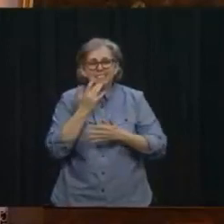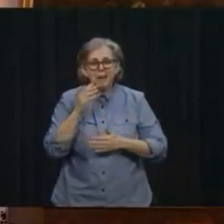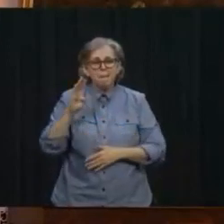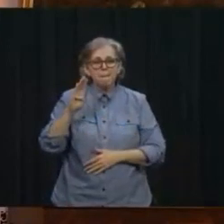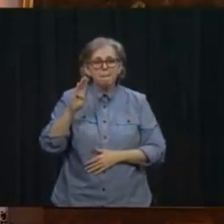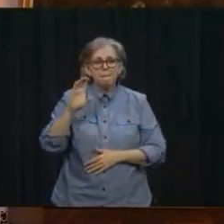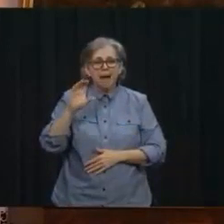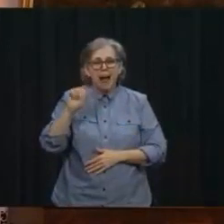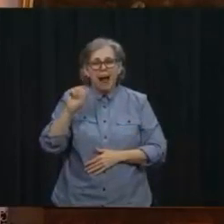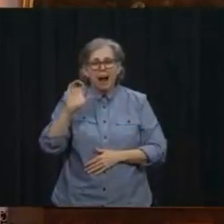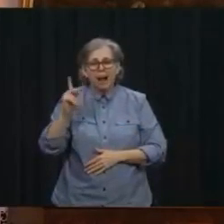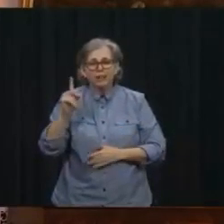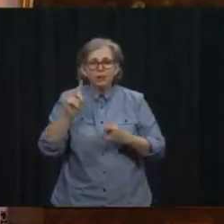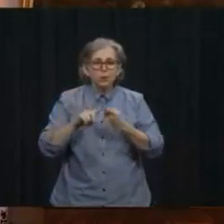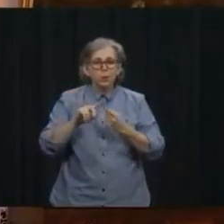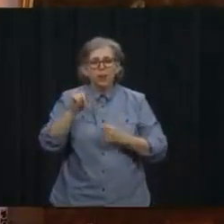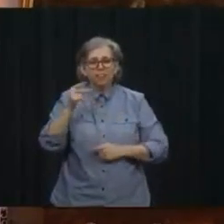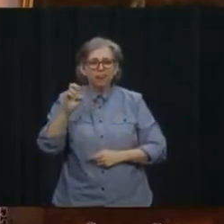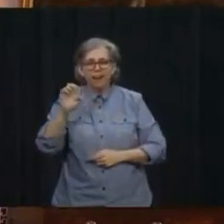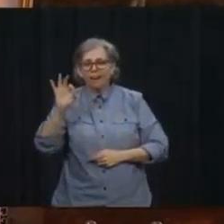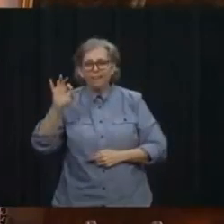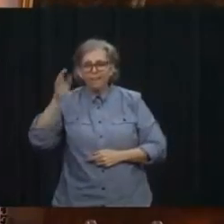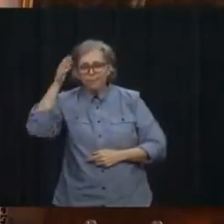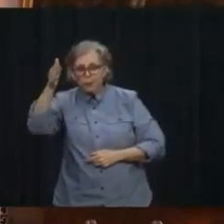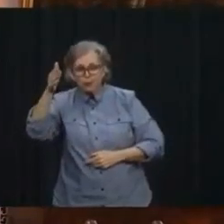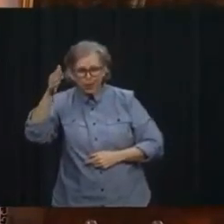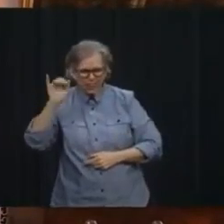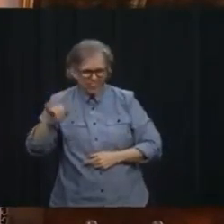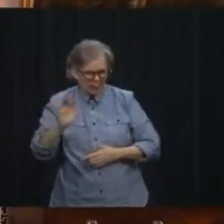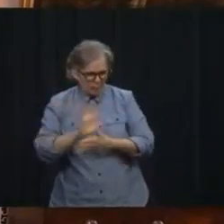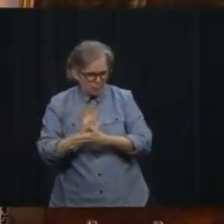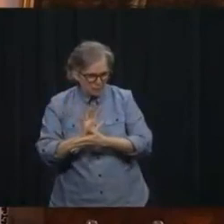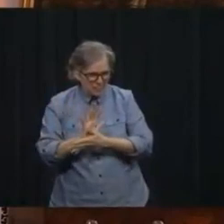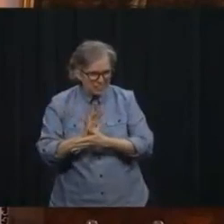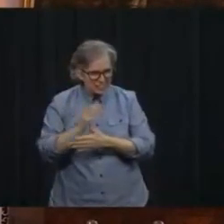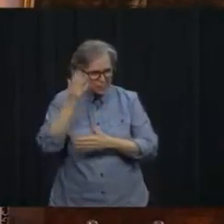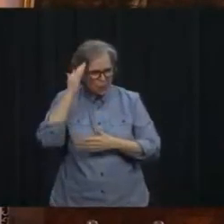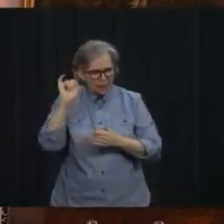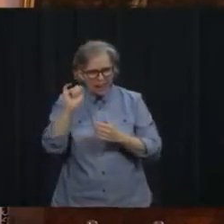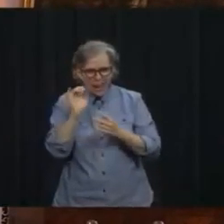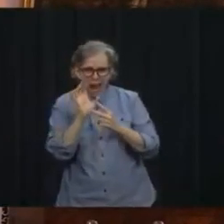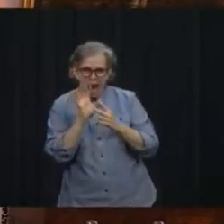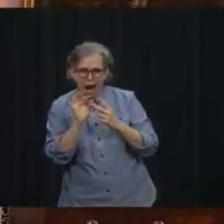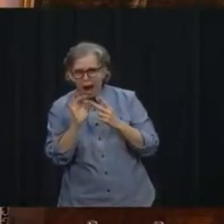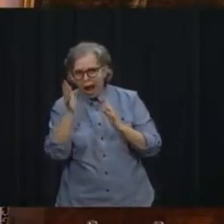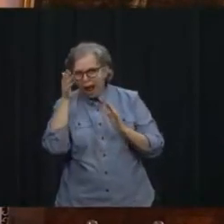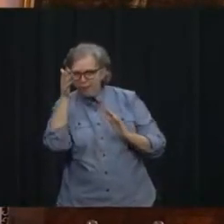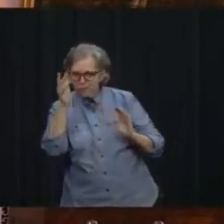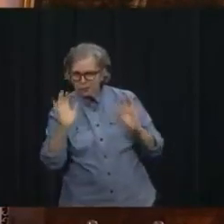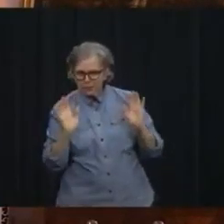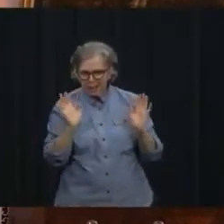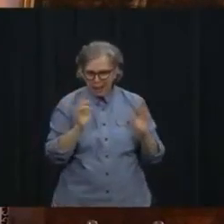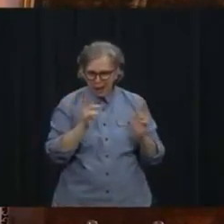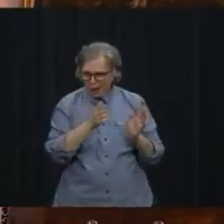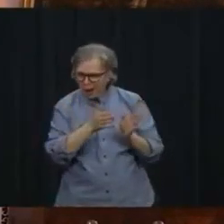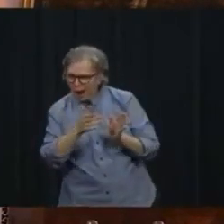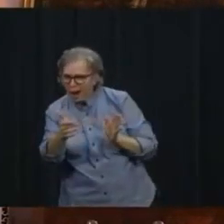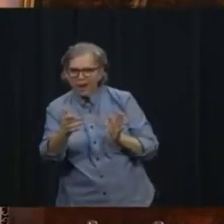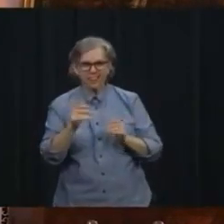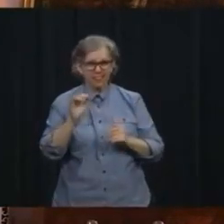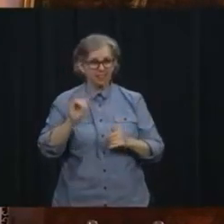movies know there can be an future alternative. And there's many ways, depending on what you do here, depends on where